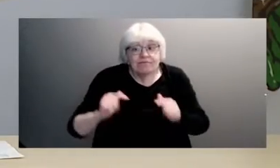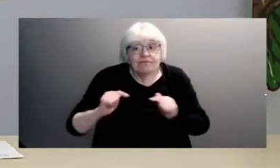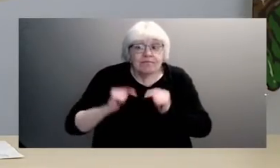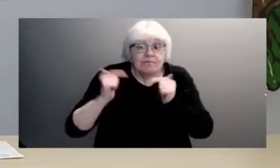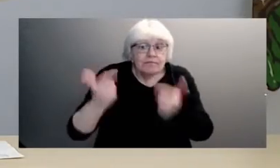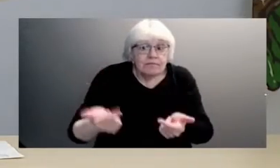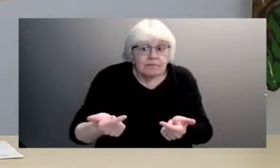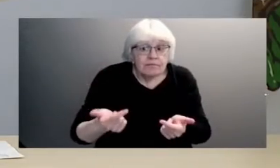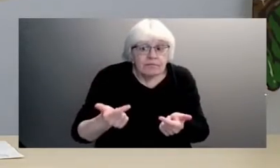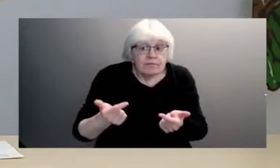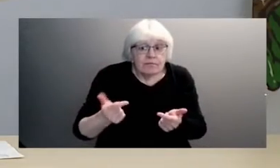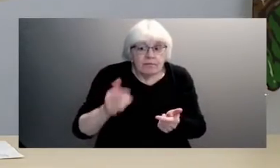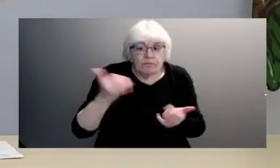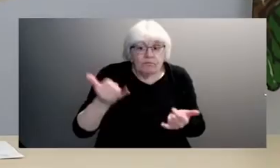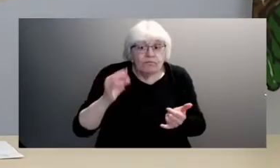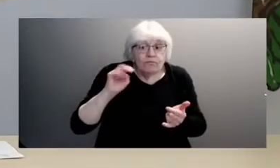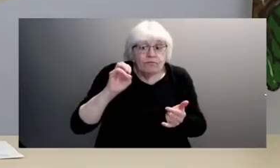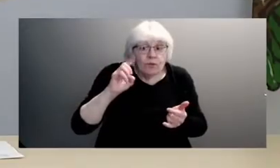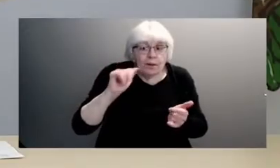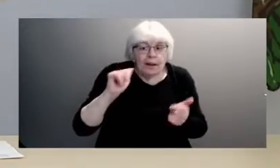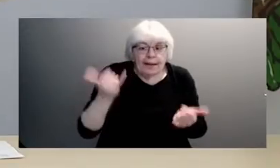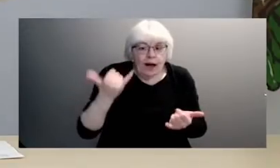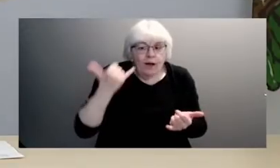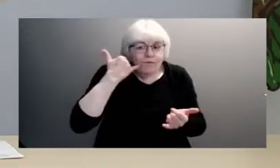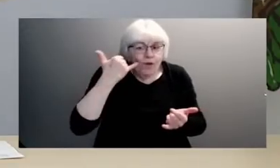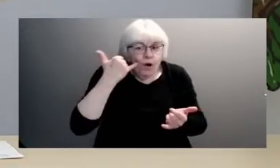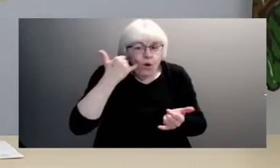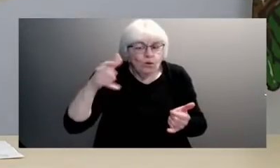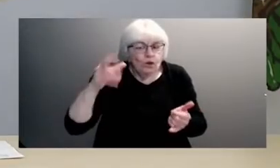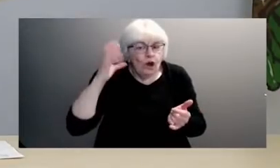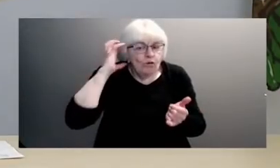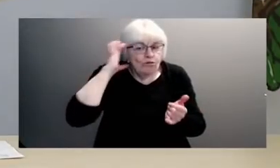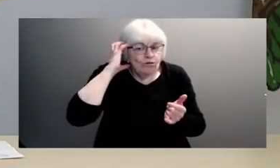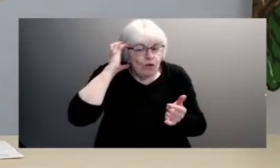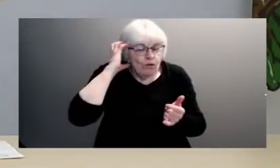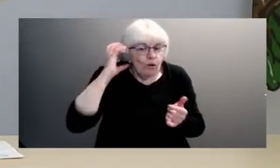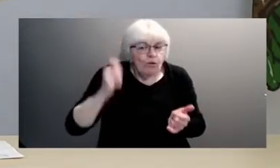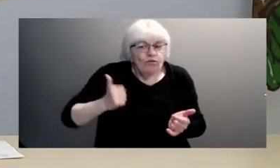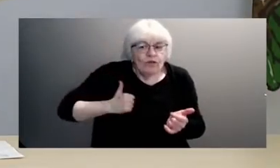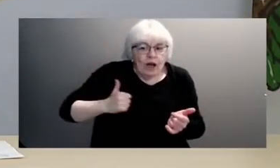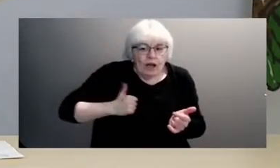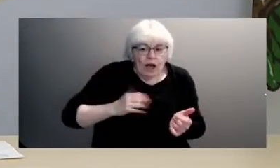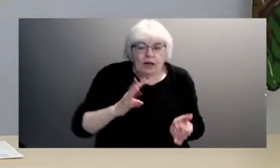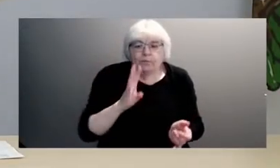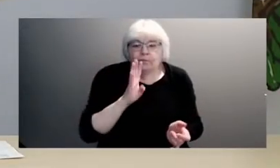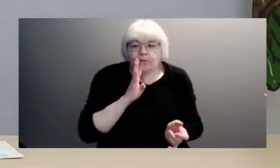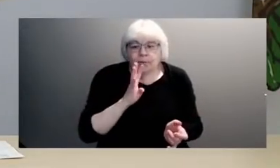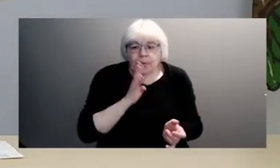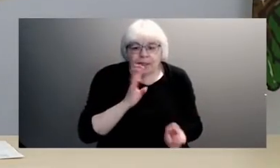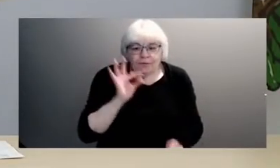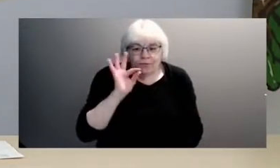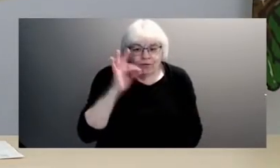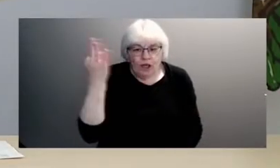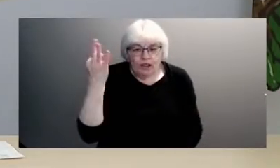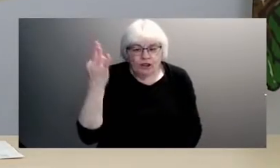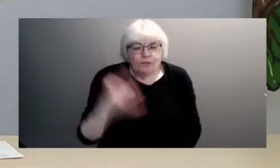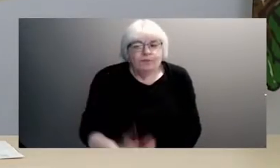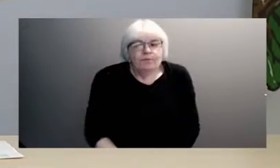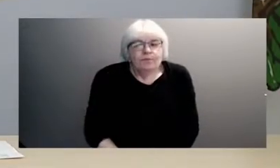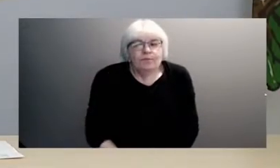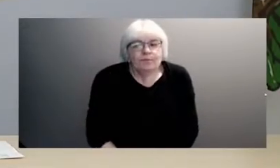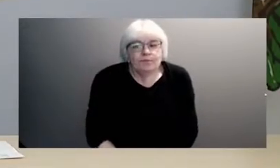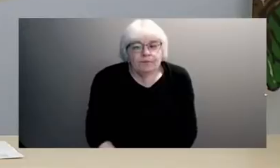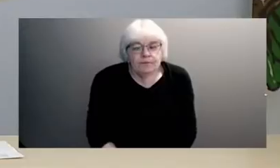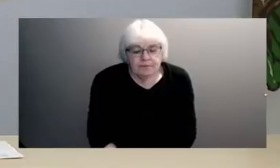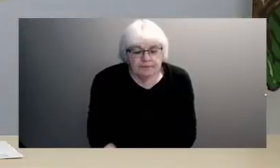Drummond, Radio Canada. Bonjour, Dr. Morrison. Ma première question, c'est au sujet du cas de ce